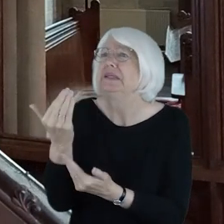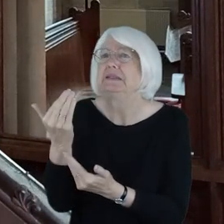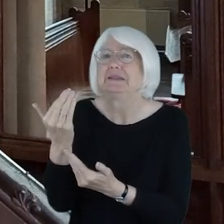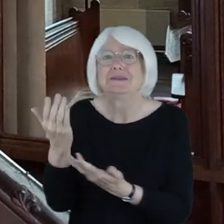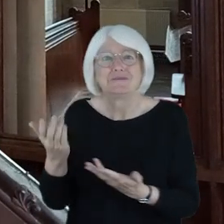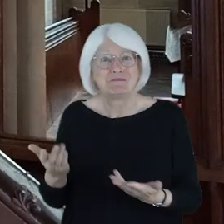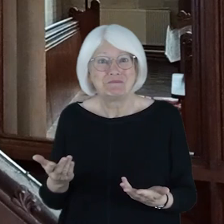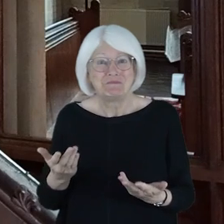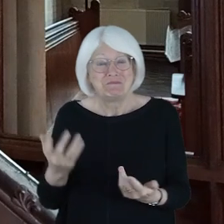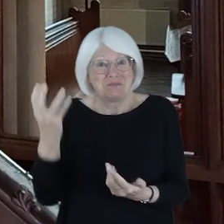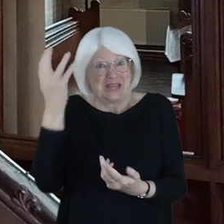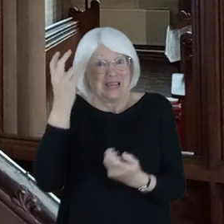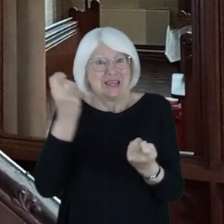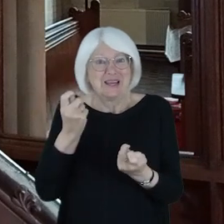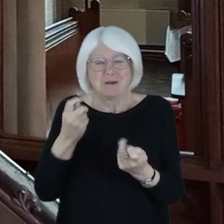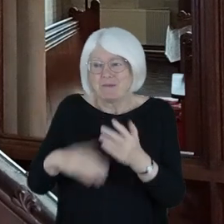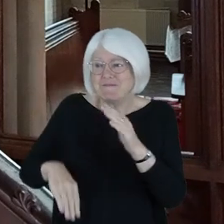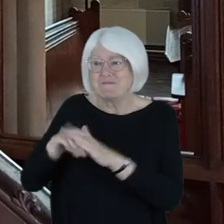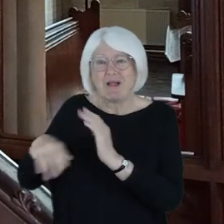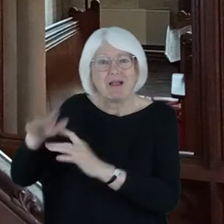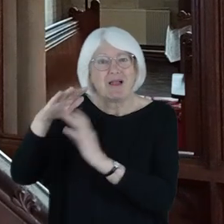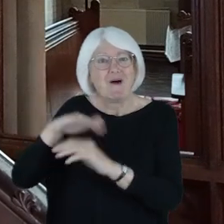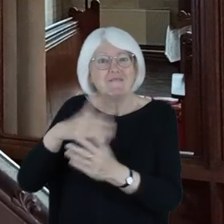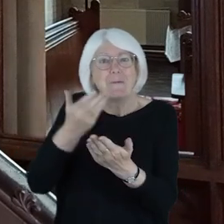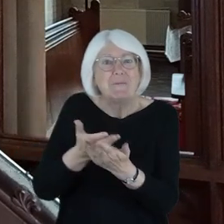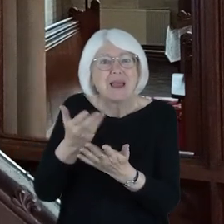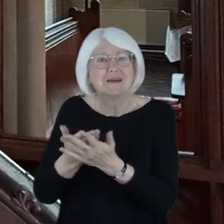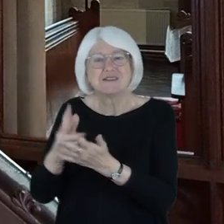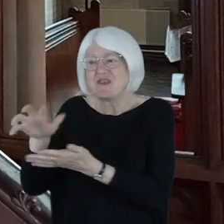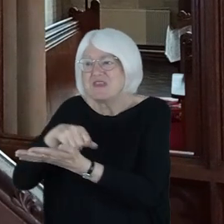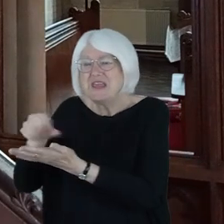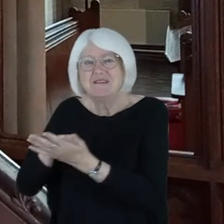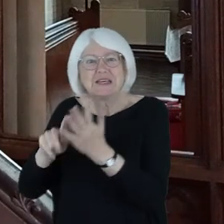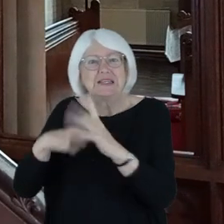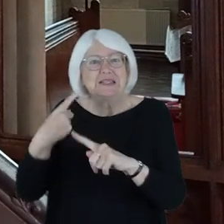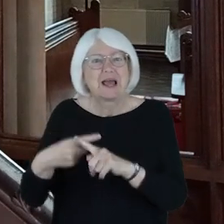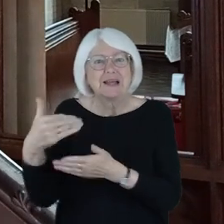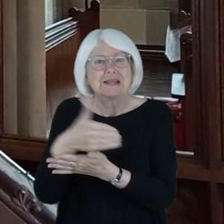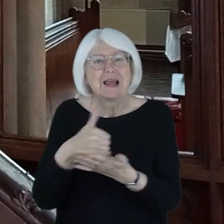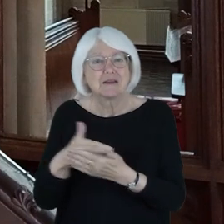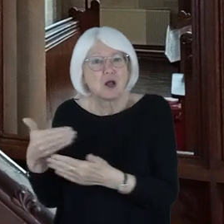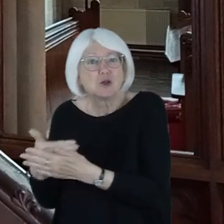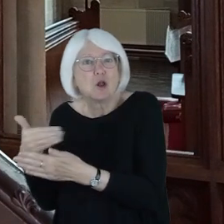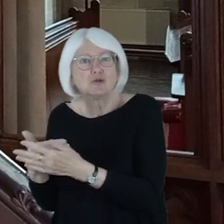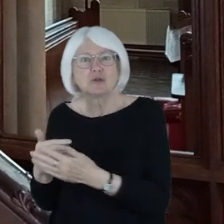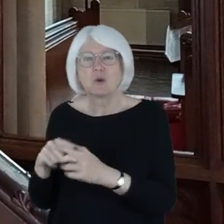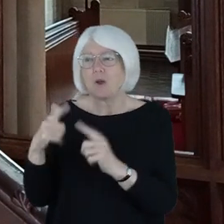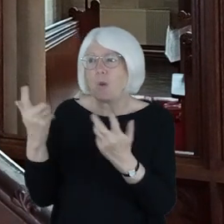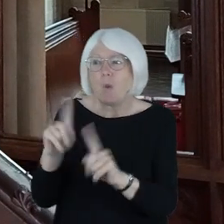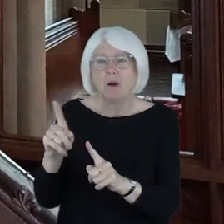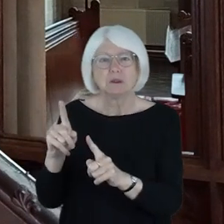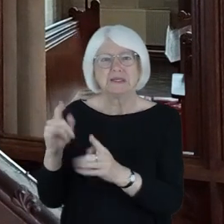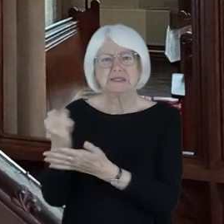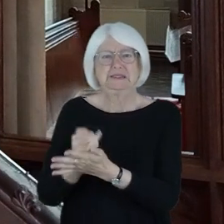water. It is a kingdom of beggars and thieves, of tax collectors and adulterers, where what is dirty and